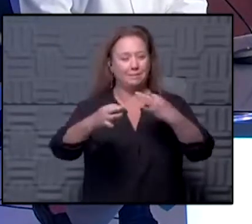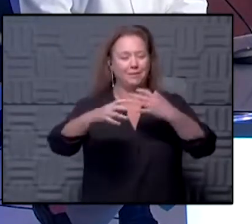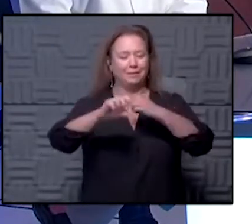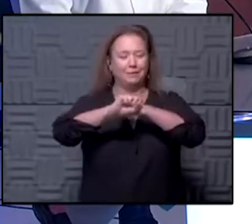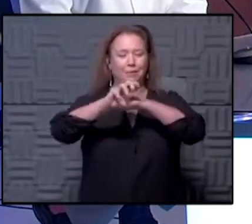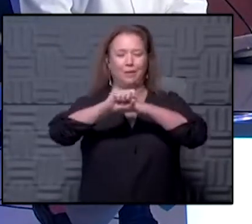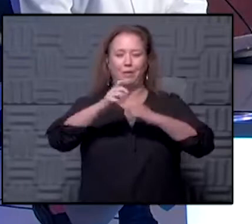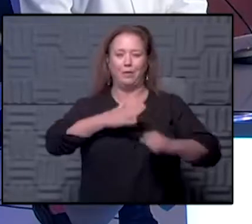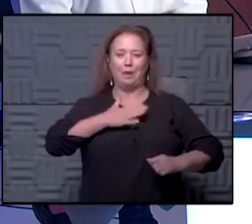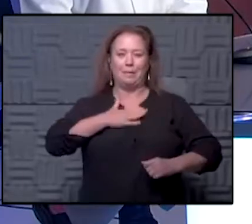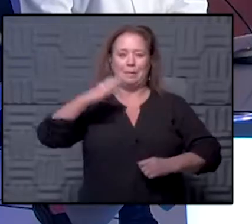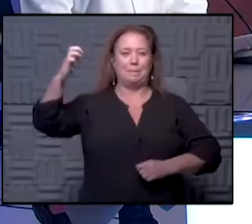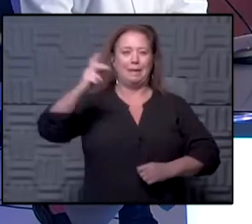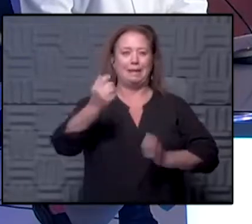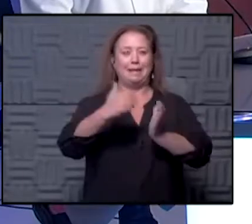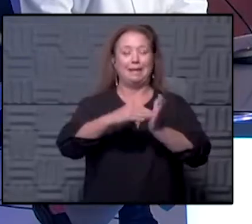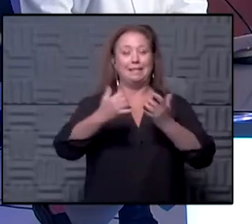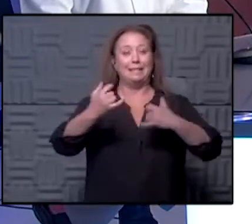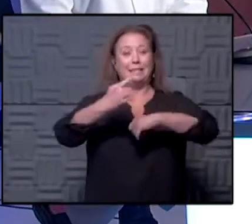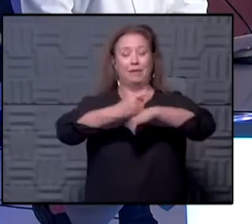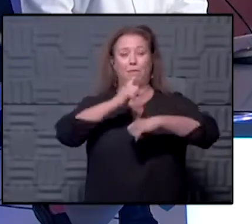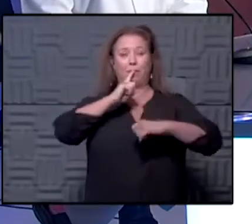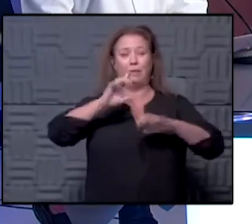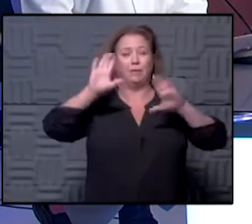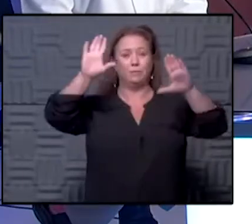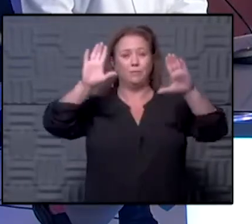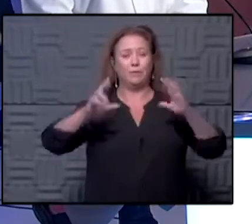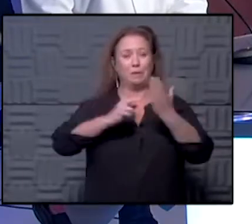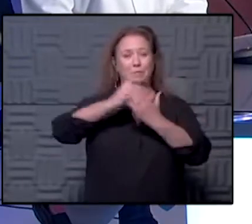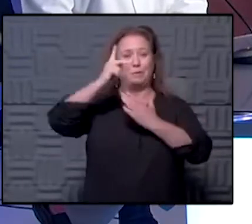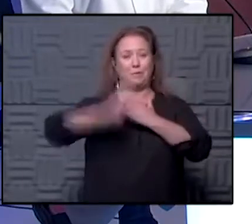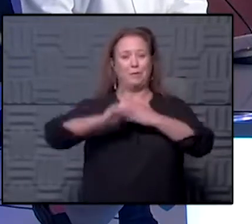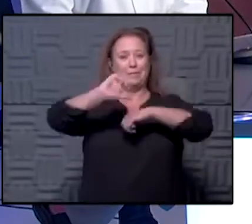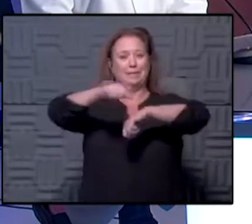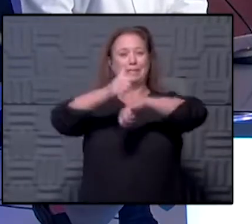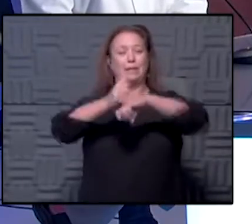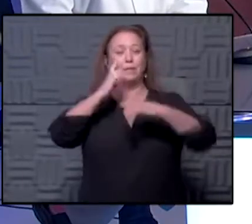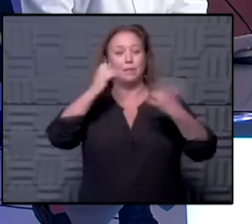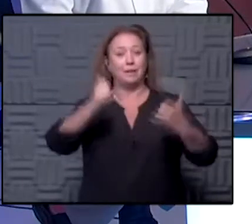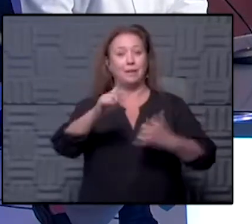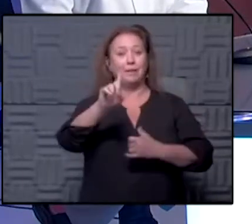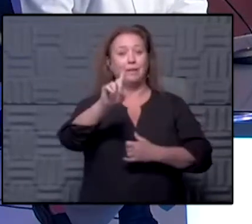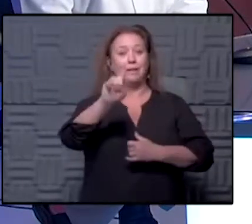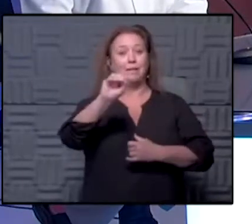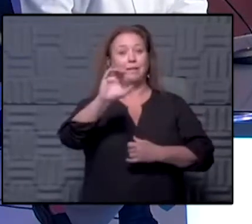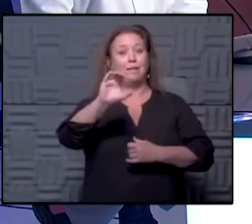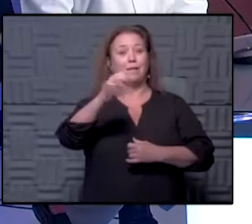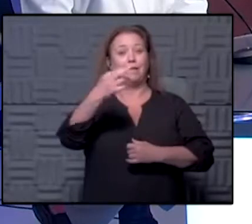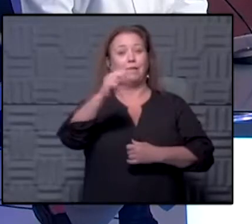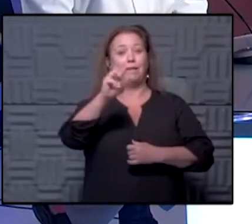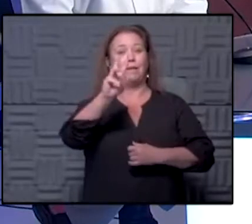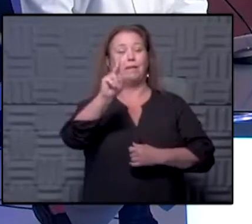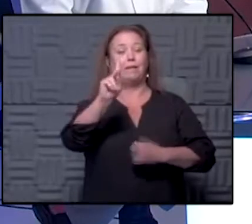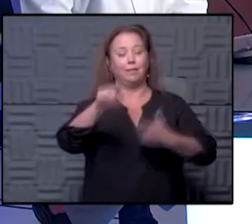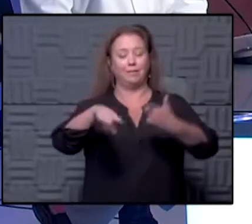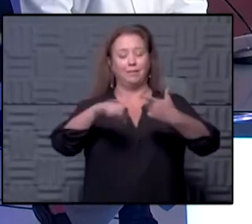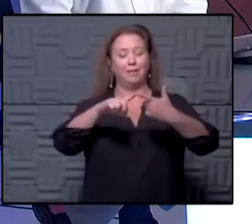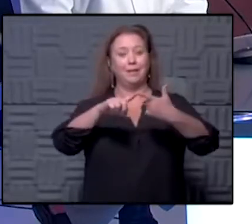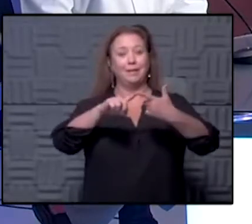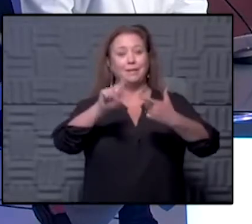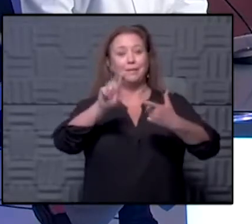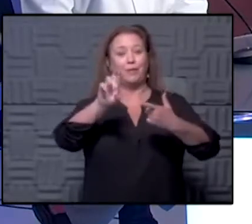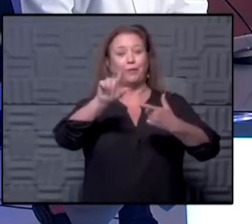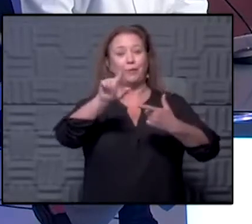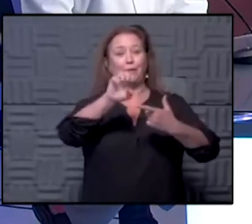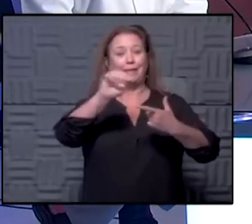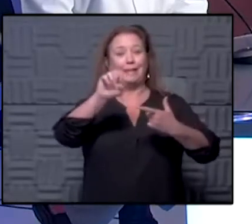to be back with you again today. Another really terrific program and lineup. Besides Doc Hawk, we also have Secretary Lee Norman from